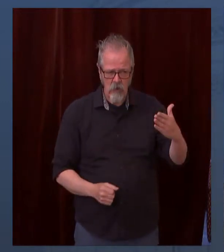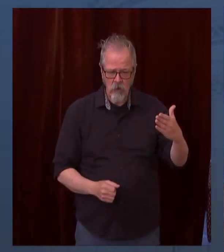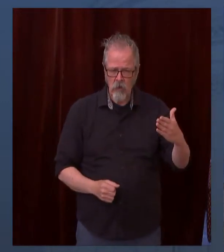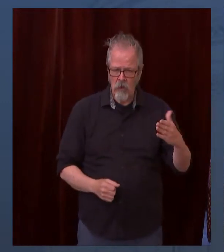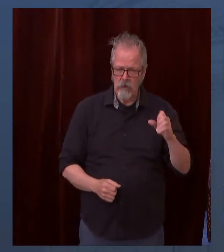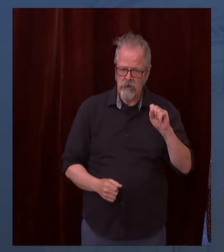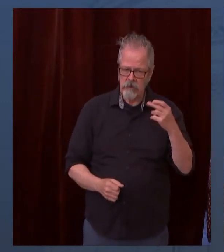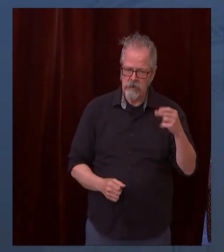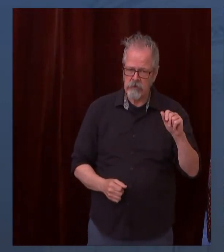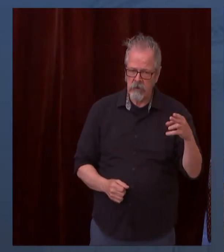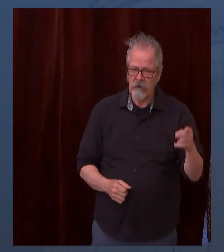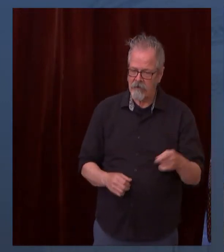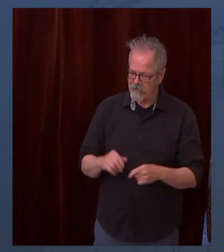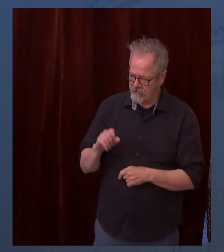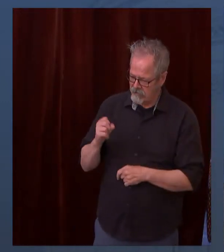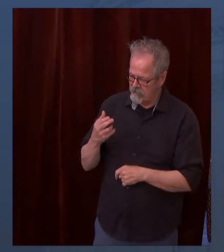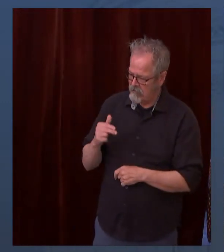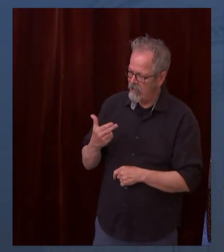Thank you.